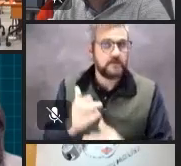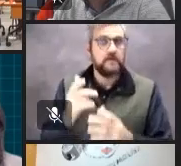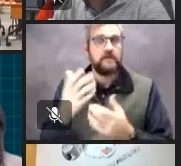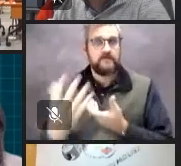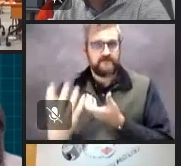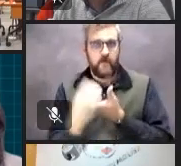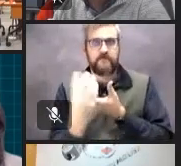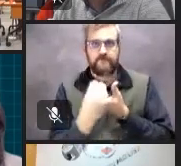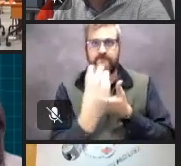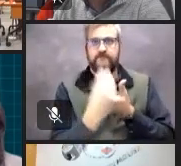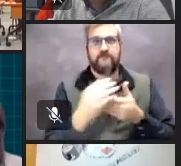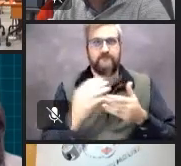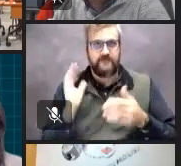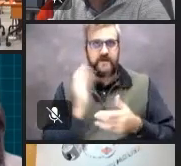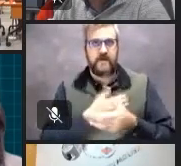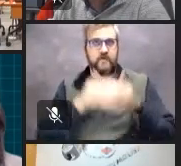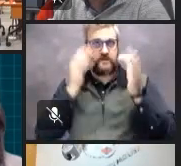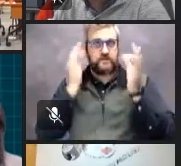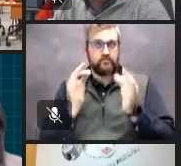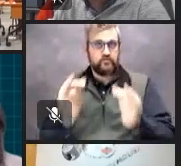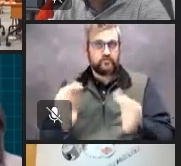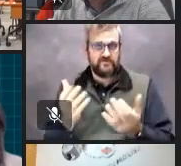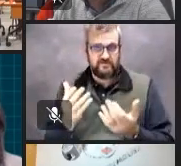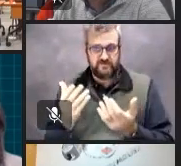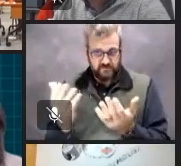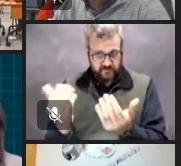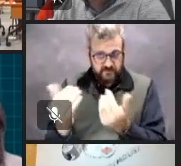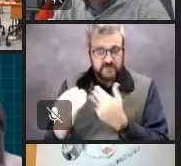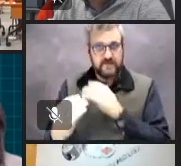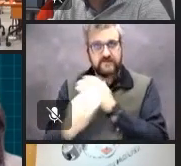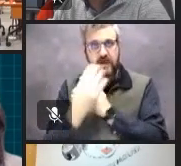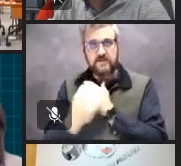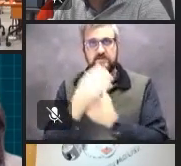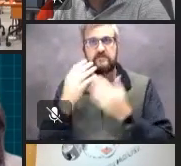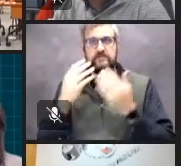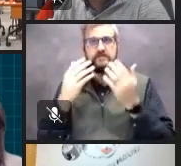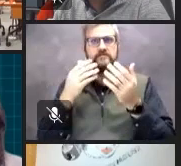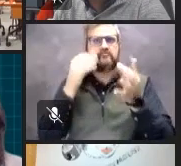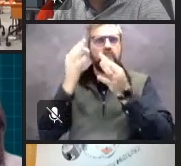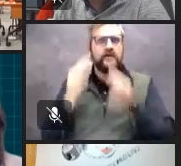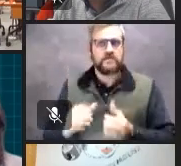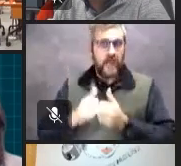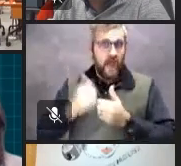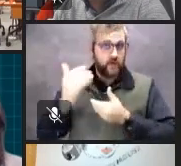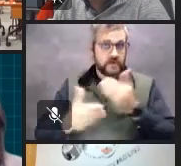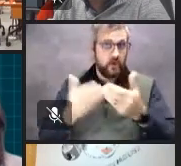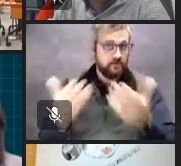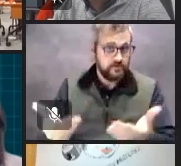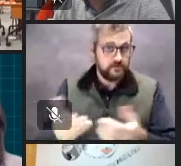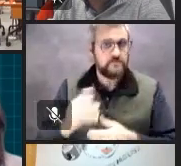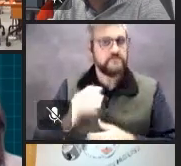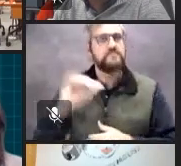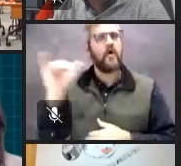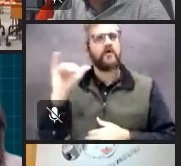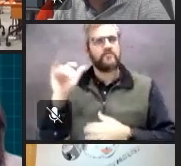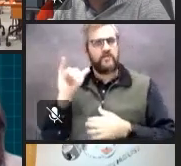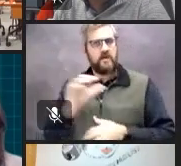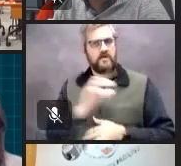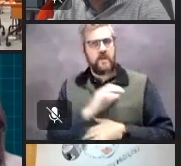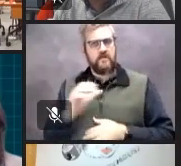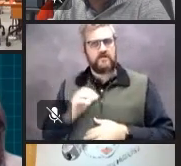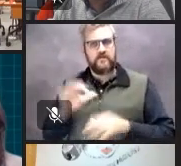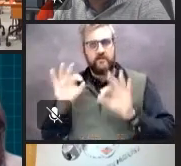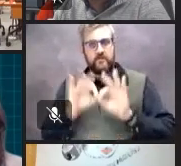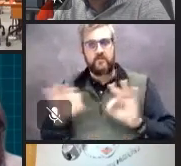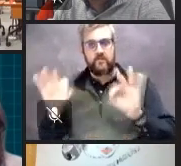the decisions that we make and having them give us advice and direction on how things are going. It also serves as an important sort